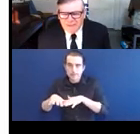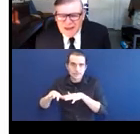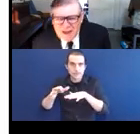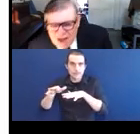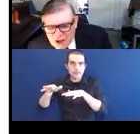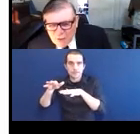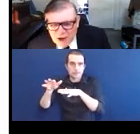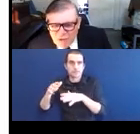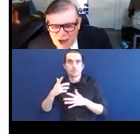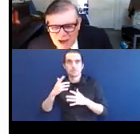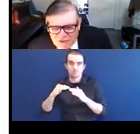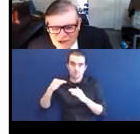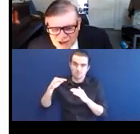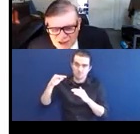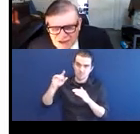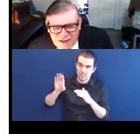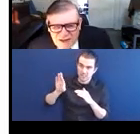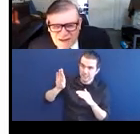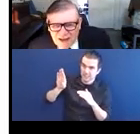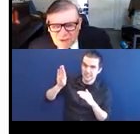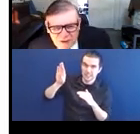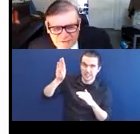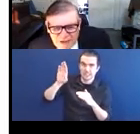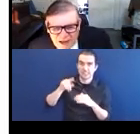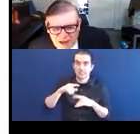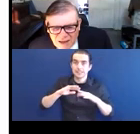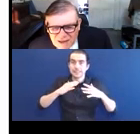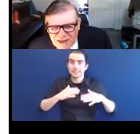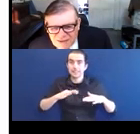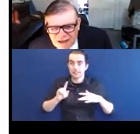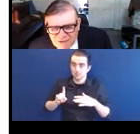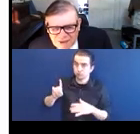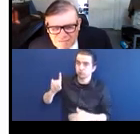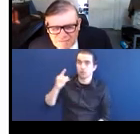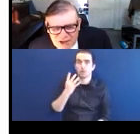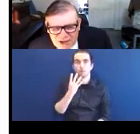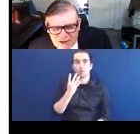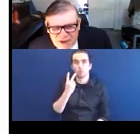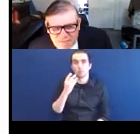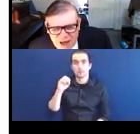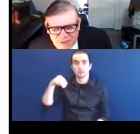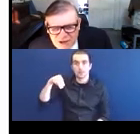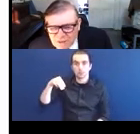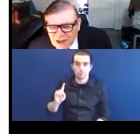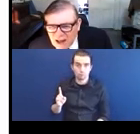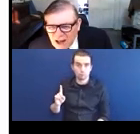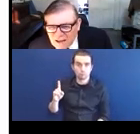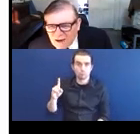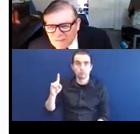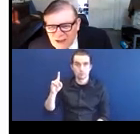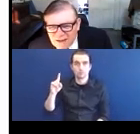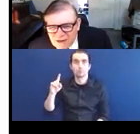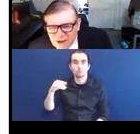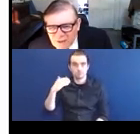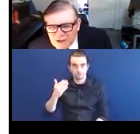it. We'll arrive at the seat, says a woman, at the seat of government. Next to her is a blind person with a guide